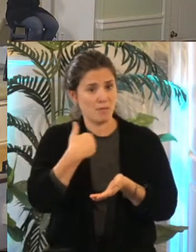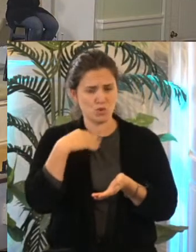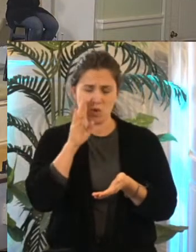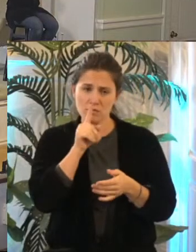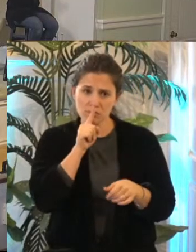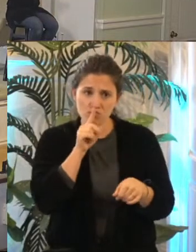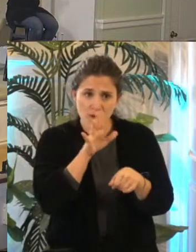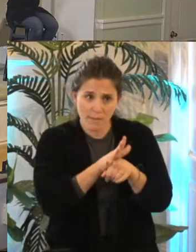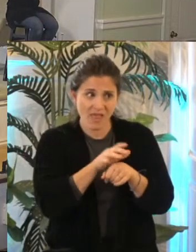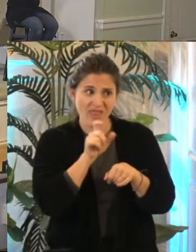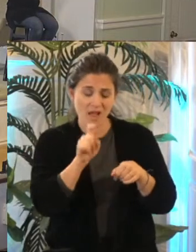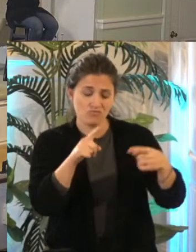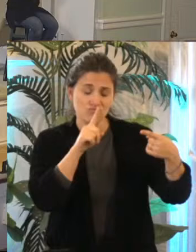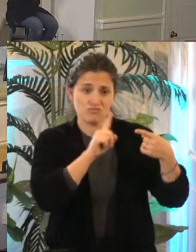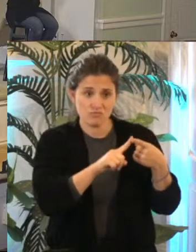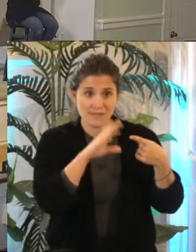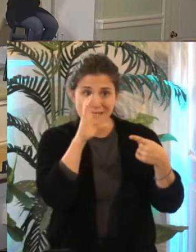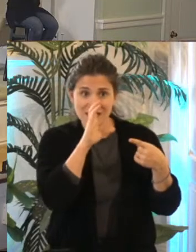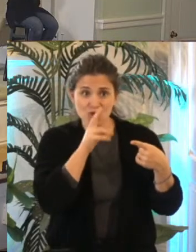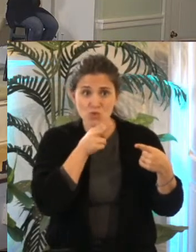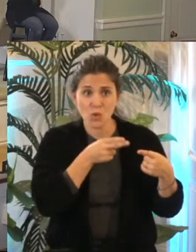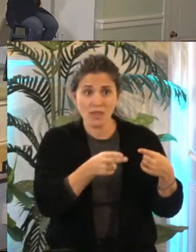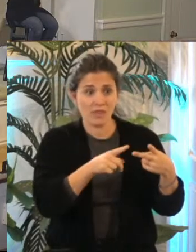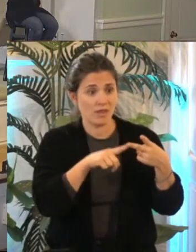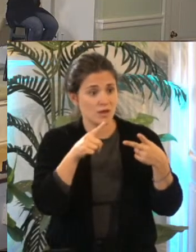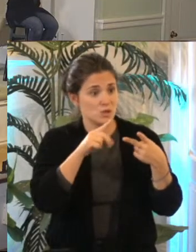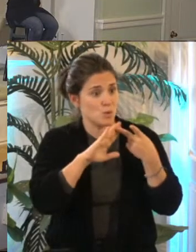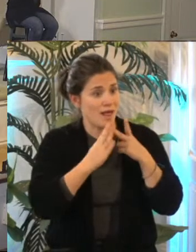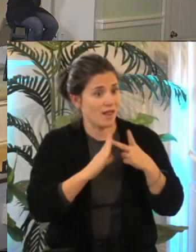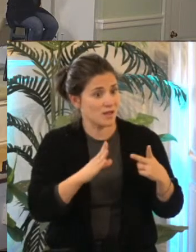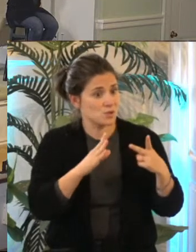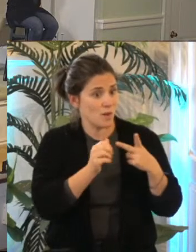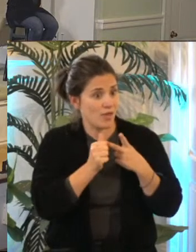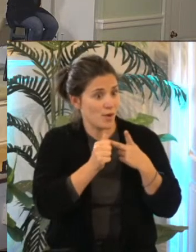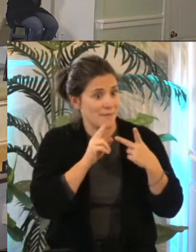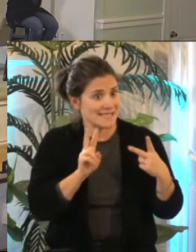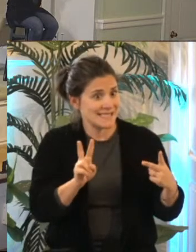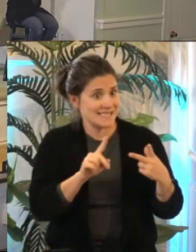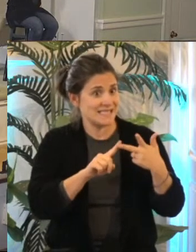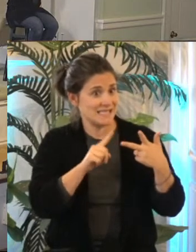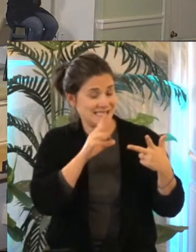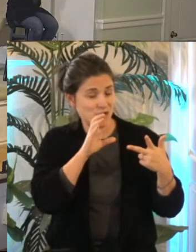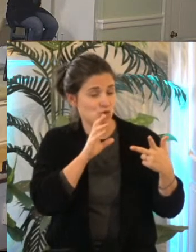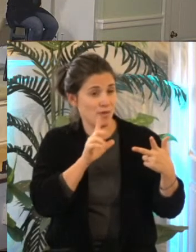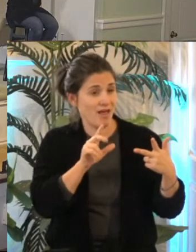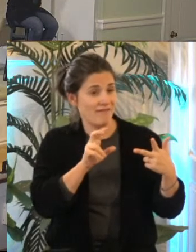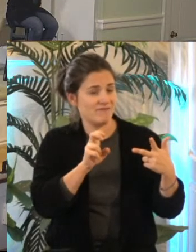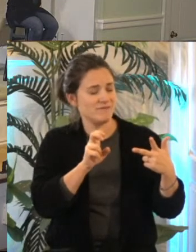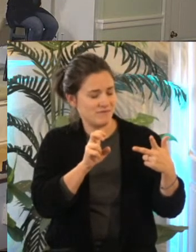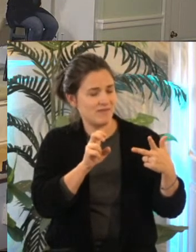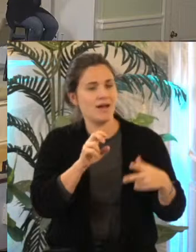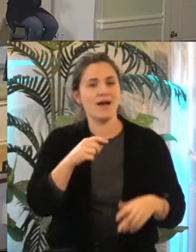to seek the truth in love, and to help one another? If so, please say, I will. Beautiful.